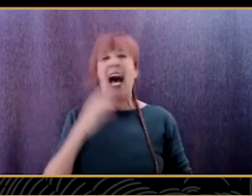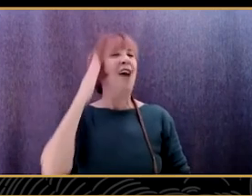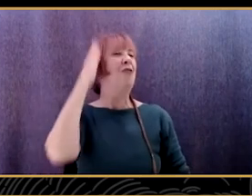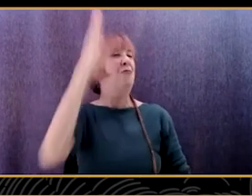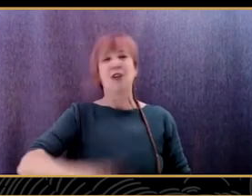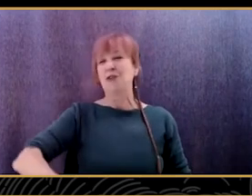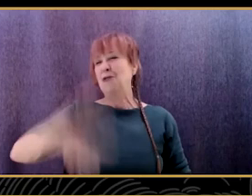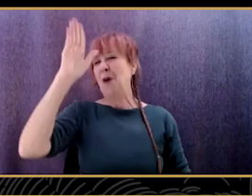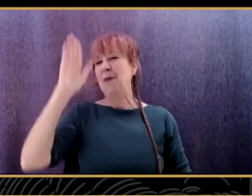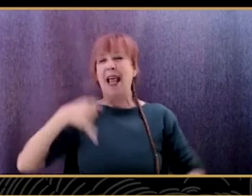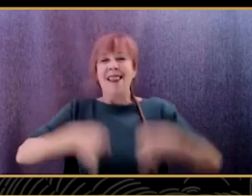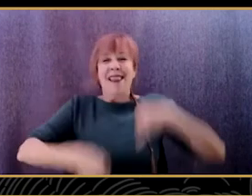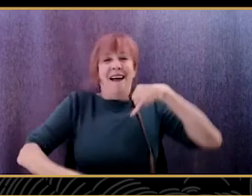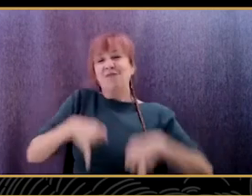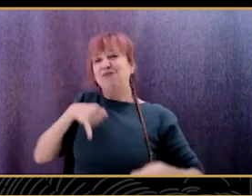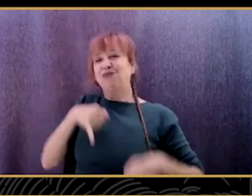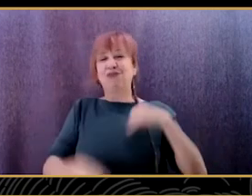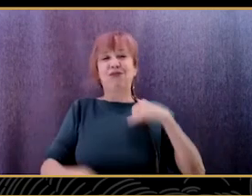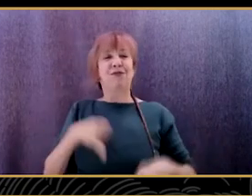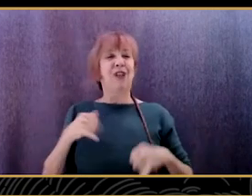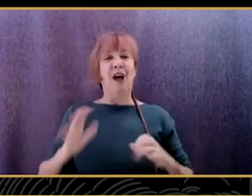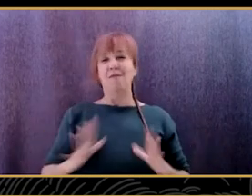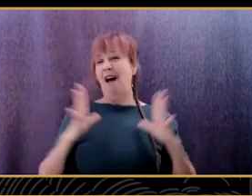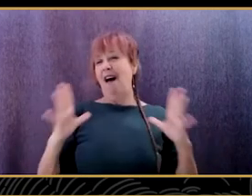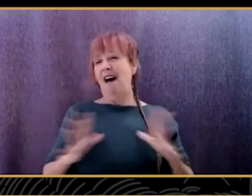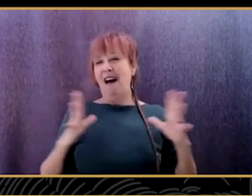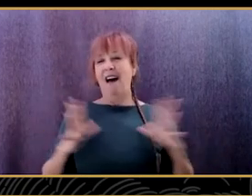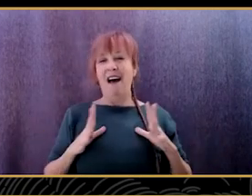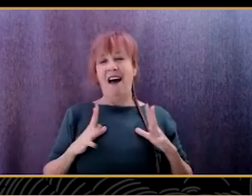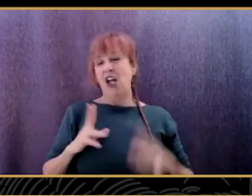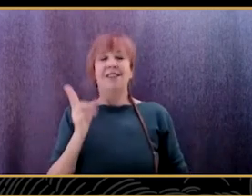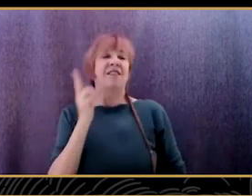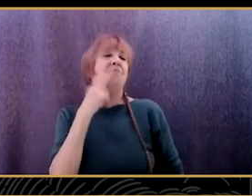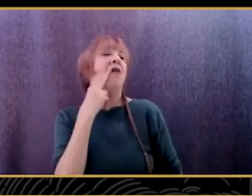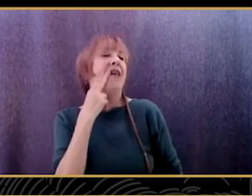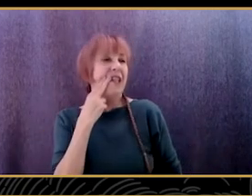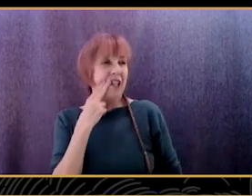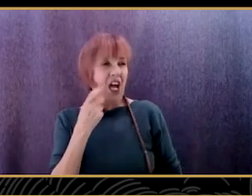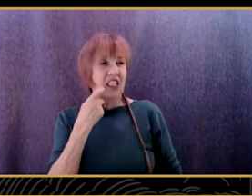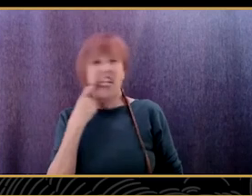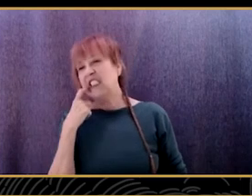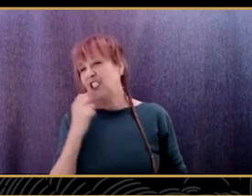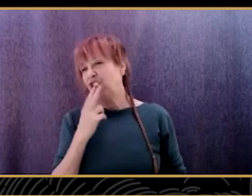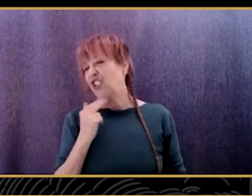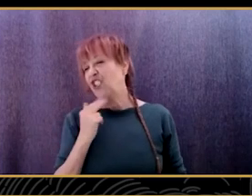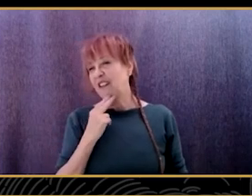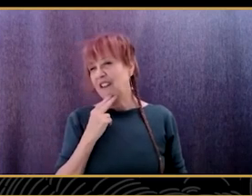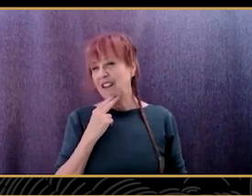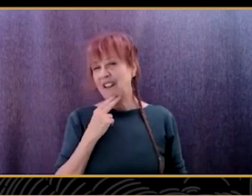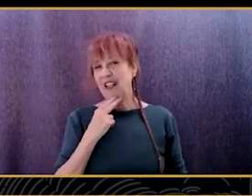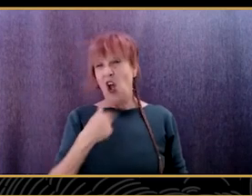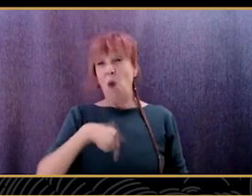legs, a bladed debutante hooked on lucky strikes and sugar. When I sent up prayers,